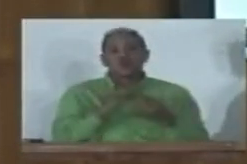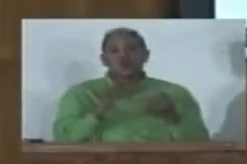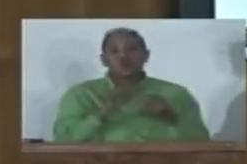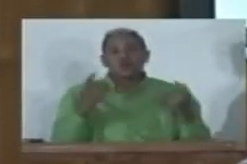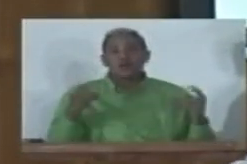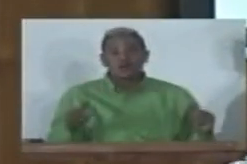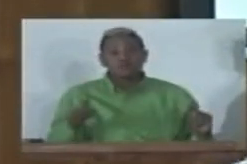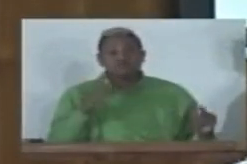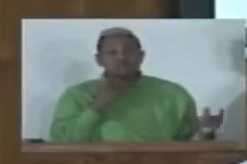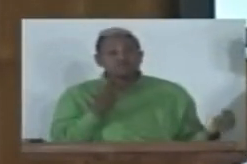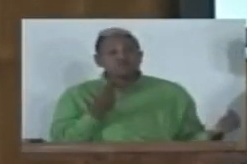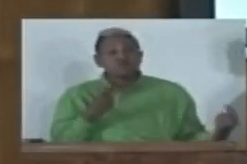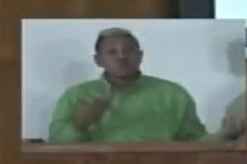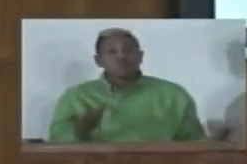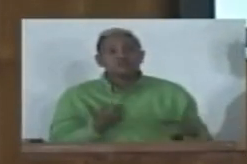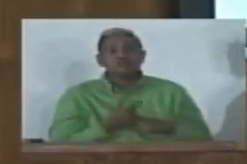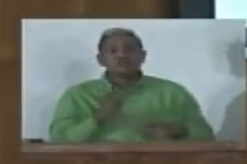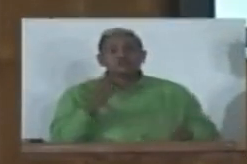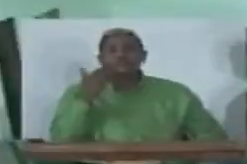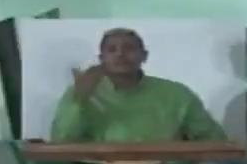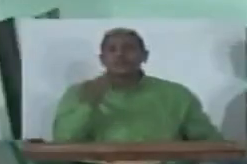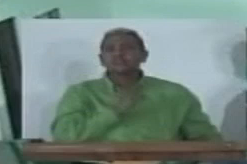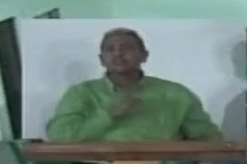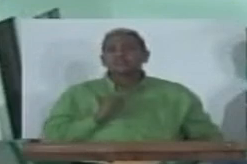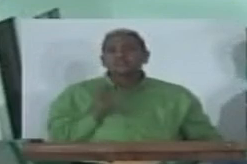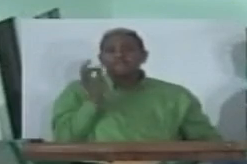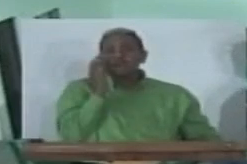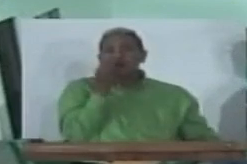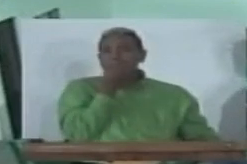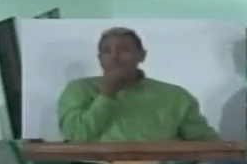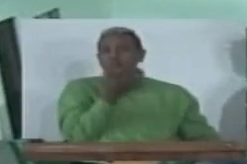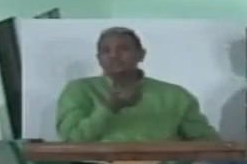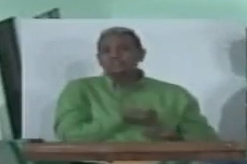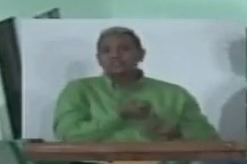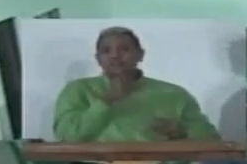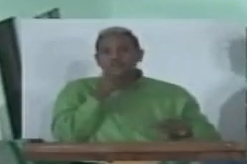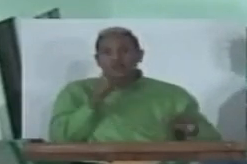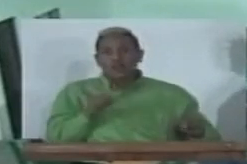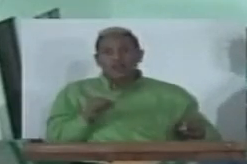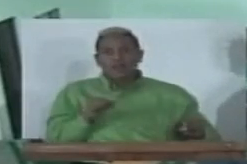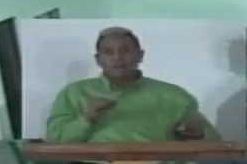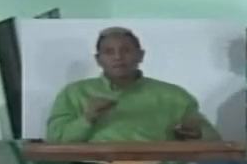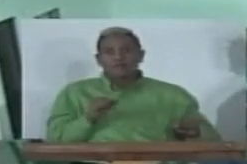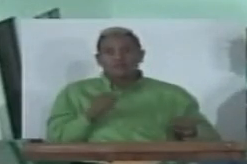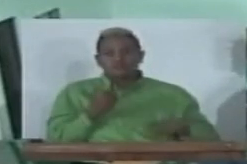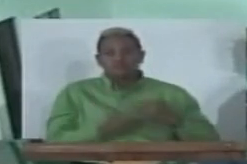doing so, let me thank Senator Morris for so able to move this motion.